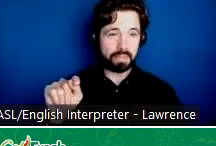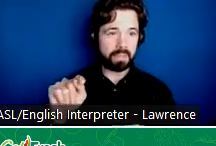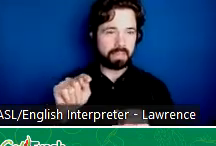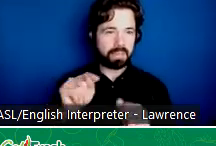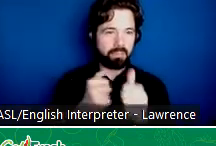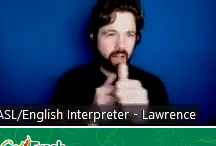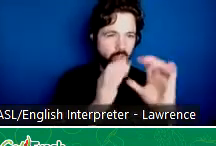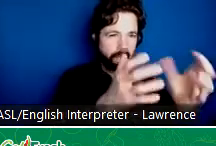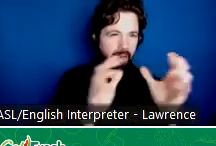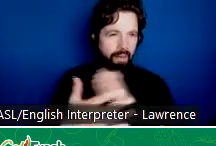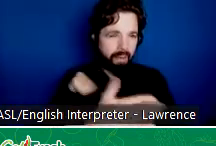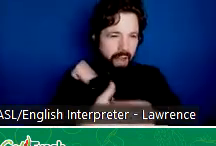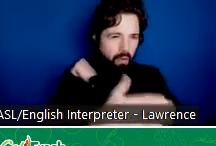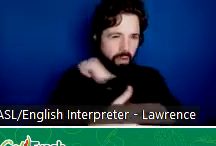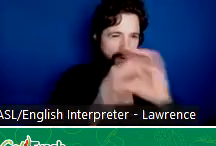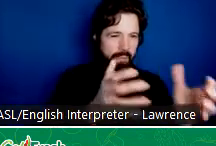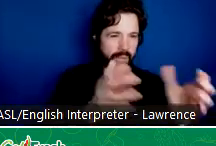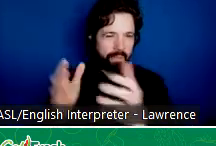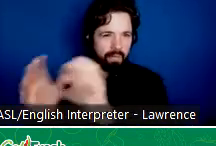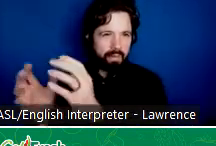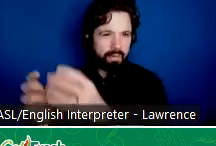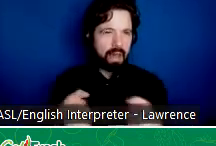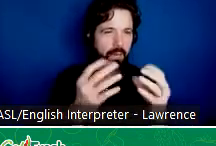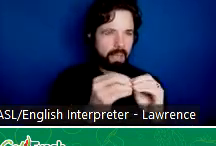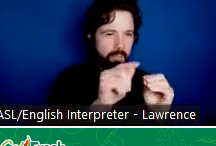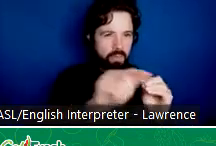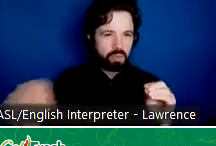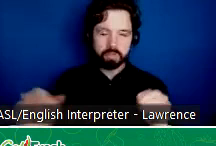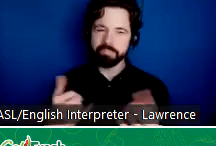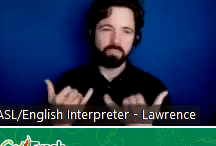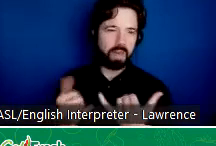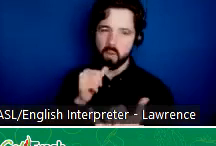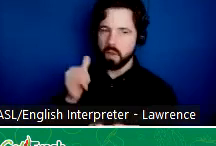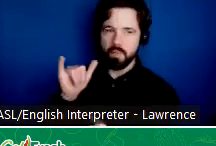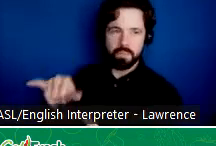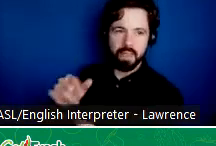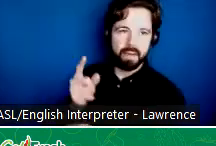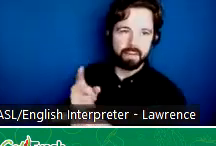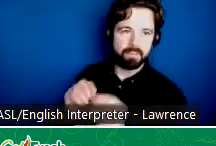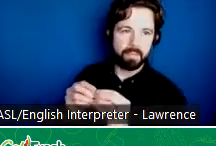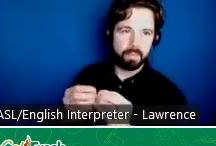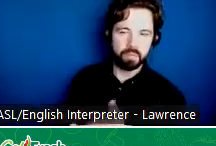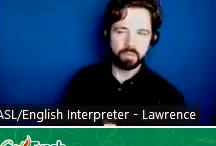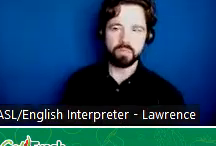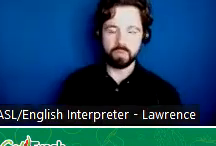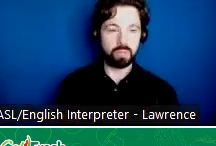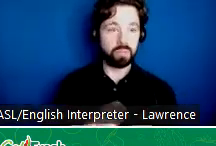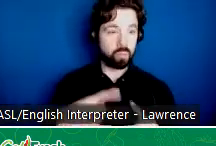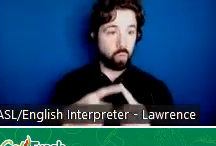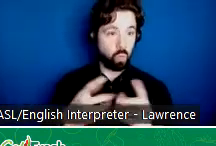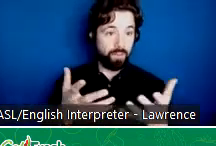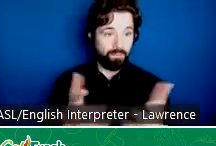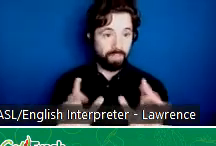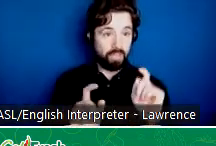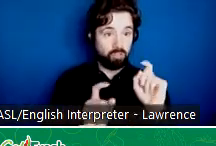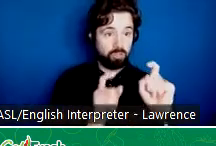well? Unfortunately, we do not have that information at this time. Once we actually are able to complete